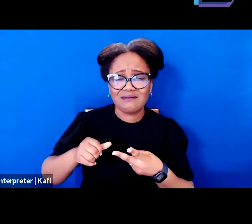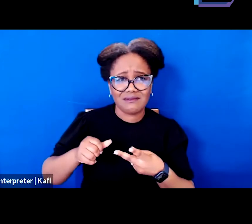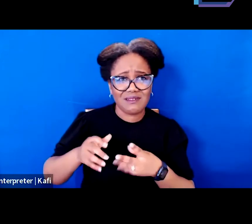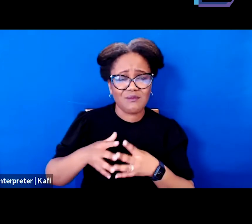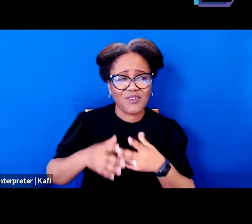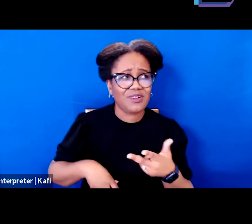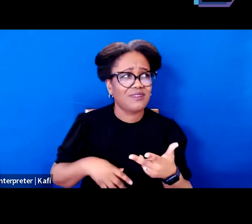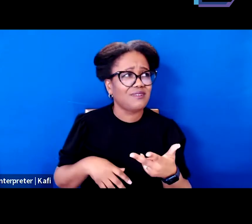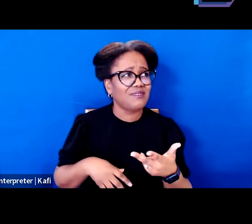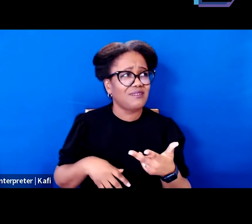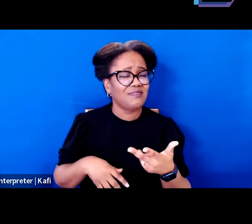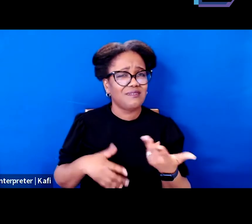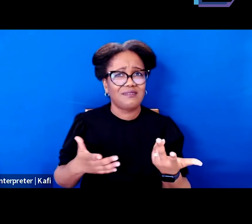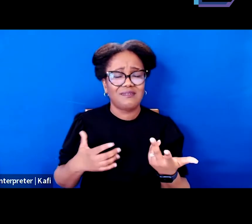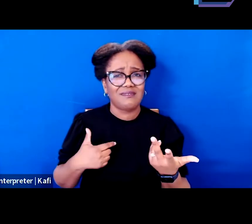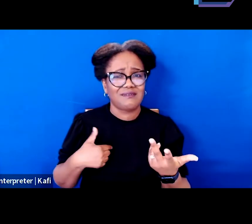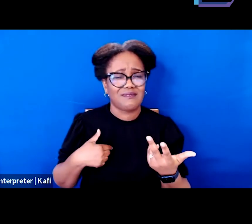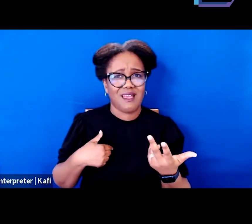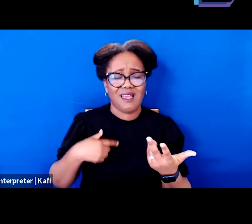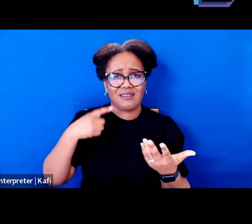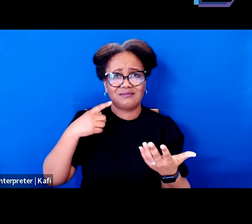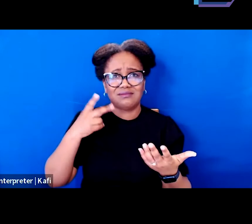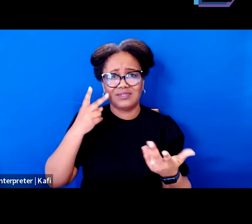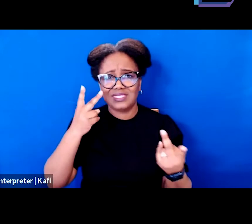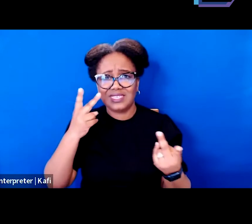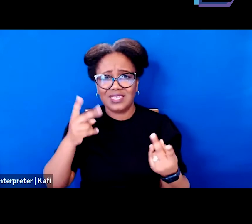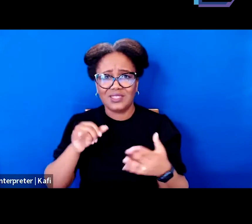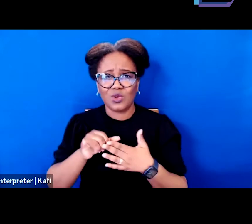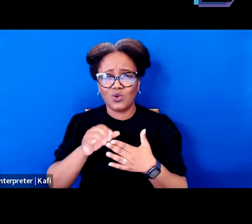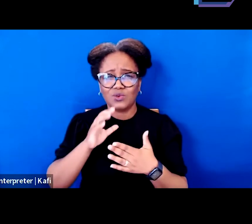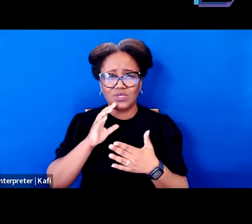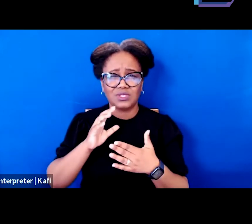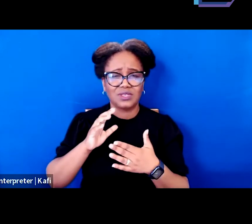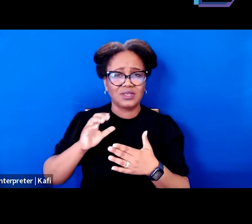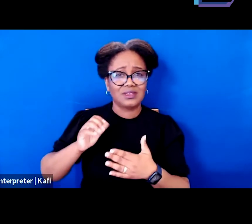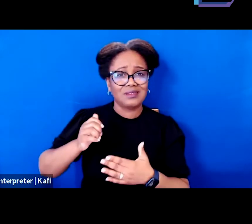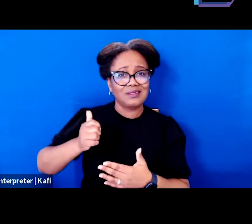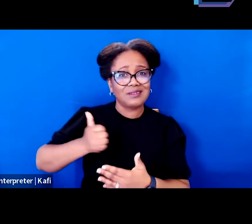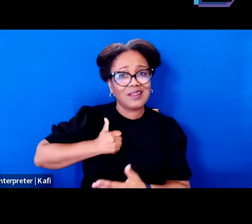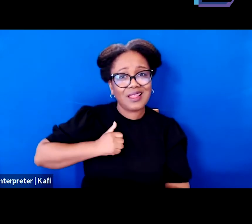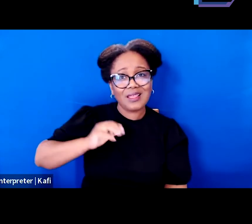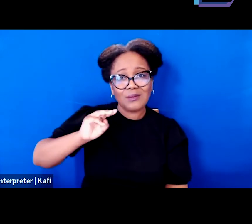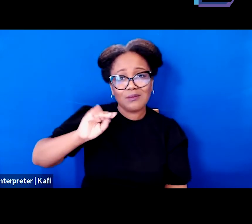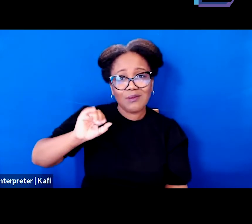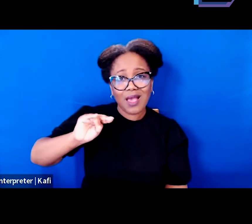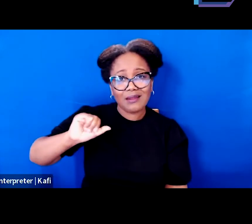where recent migrants and those who are newcomers to Canada are coming from, and can track the imperialist